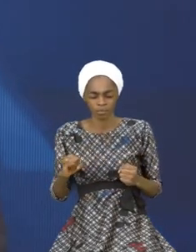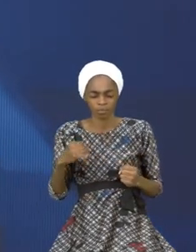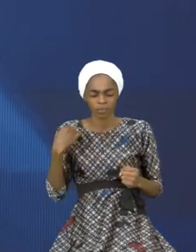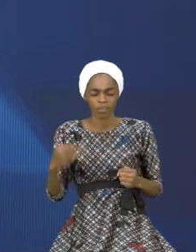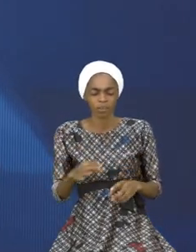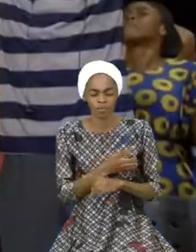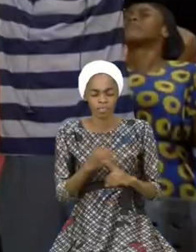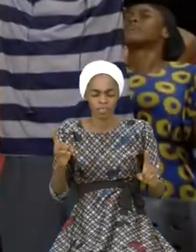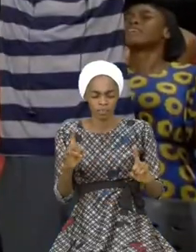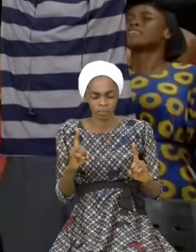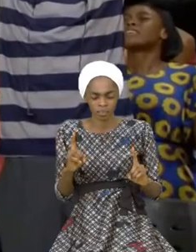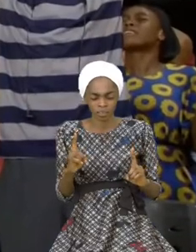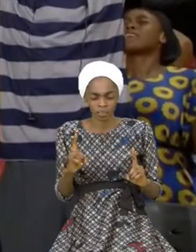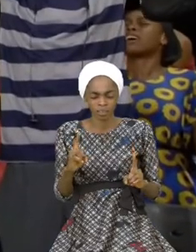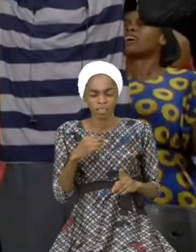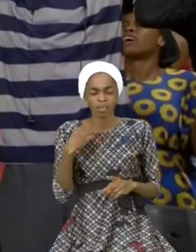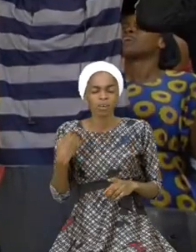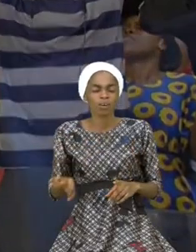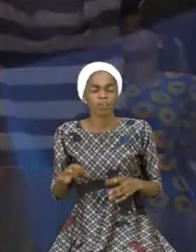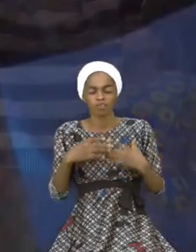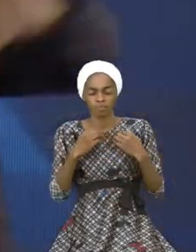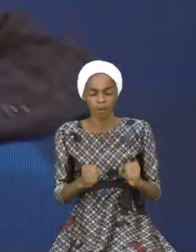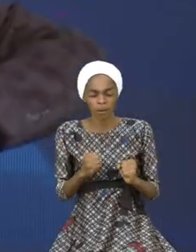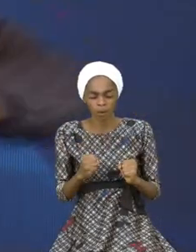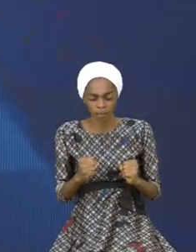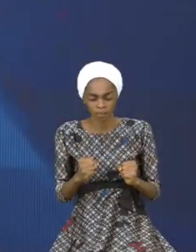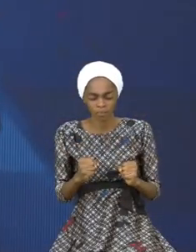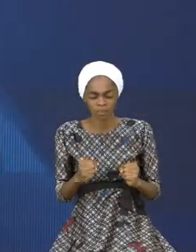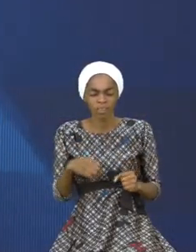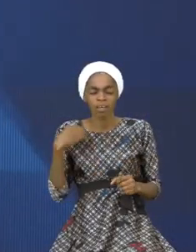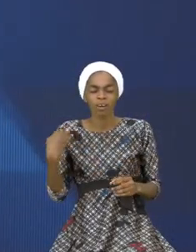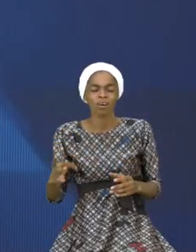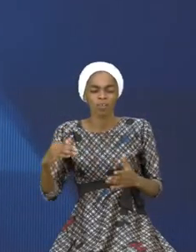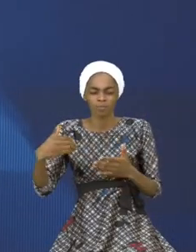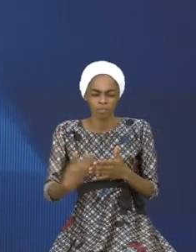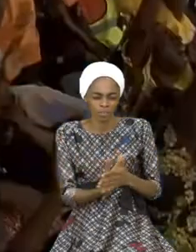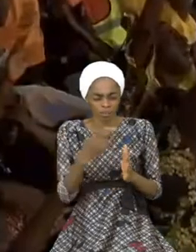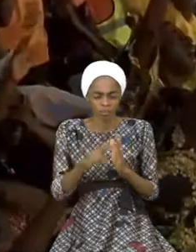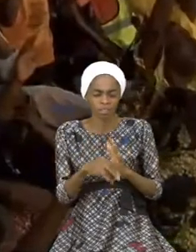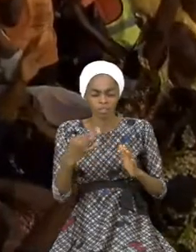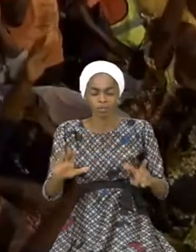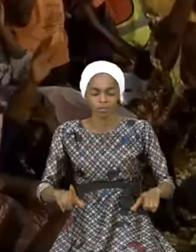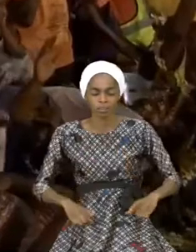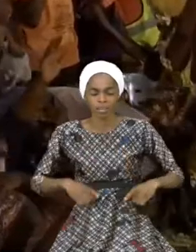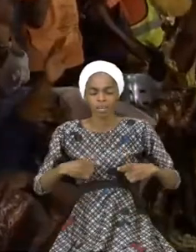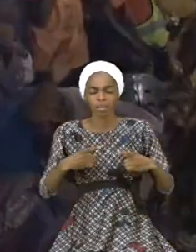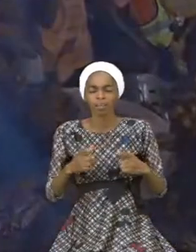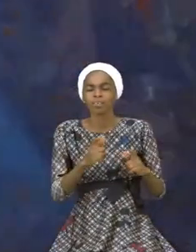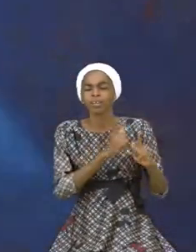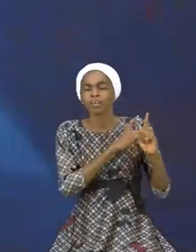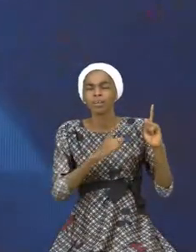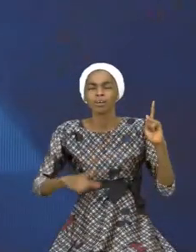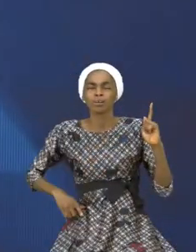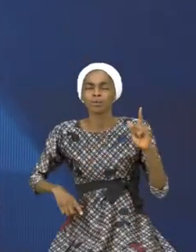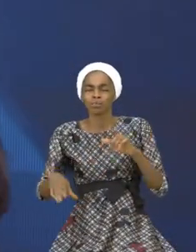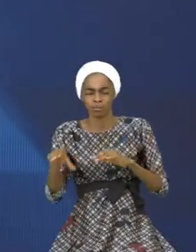deliverance or power of newness of life lord